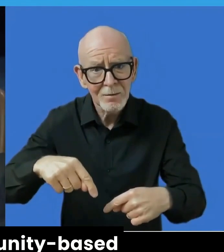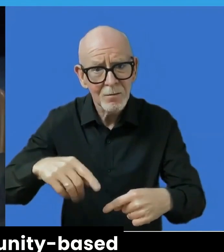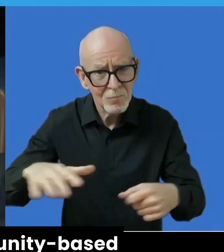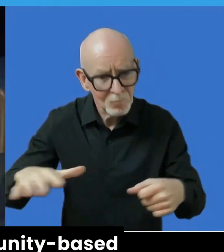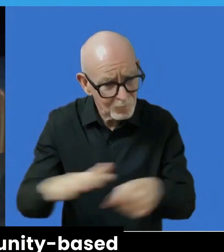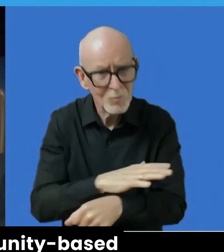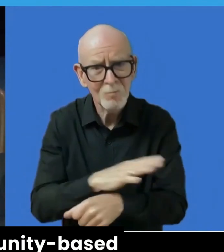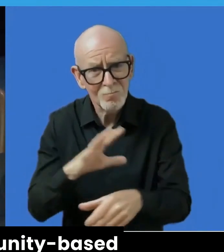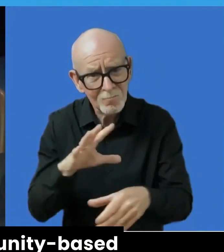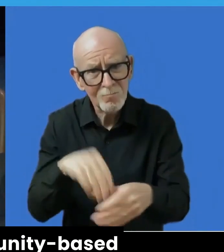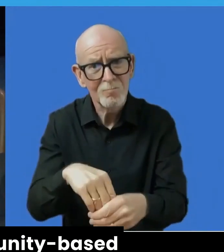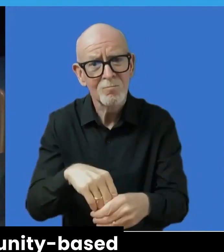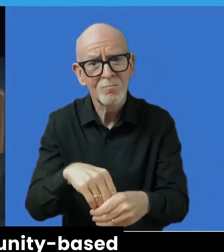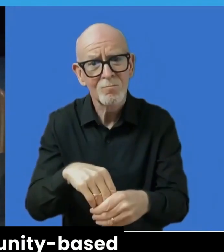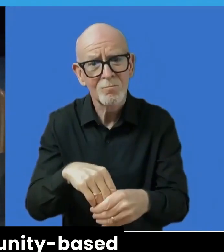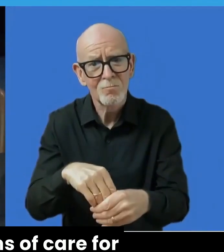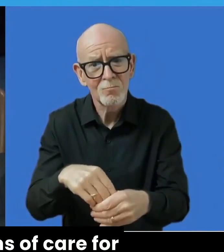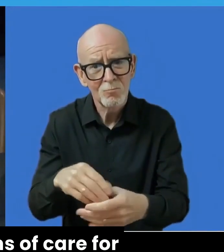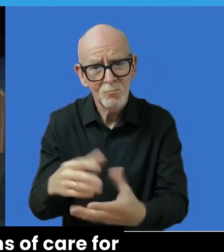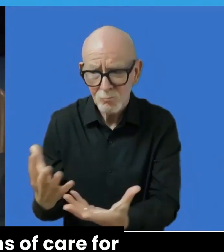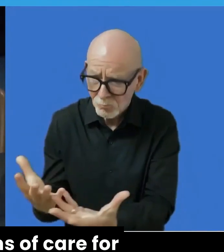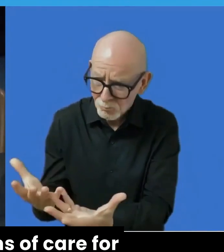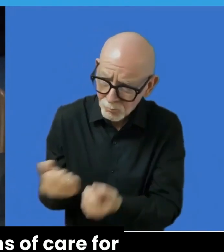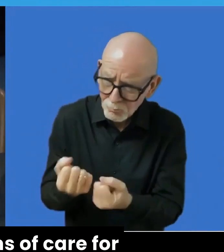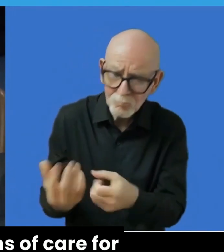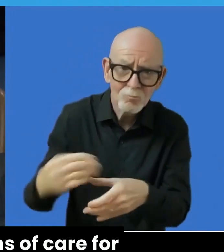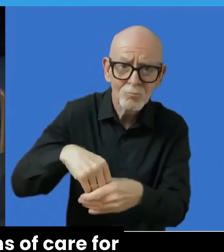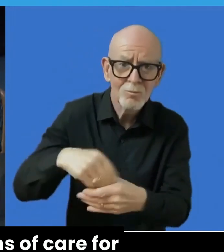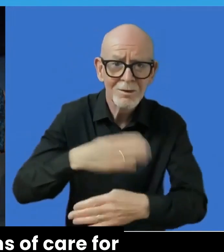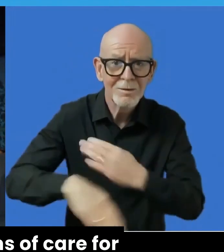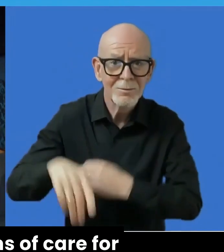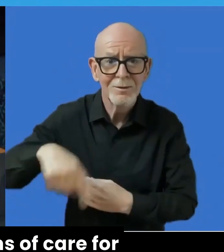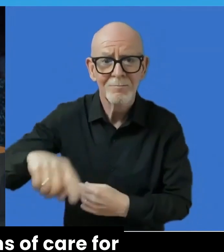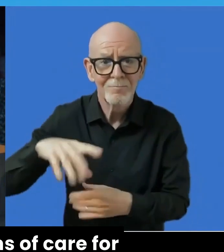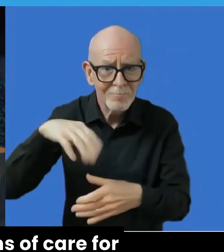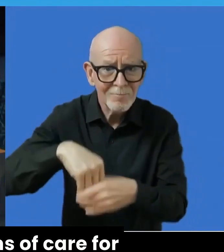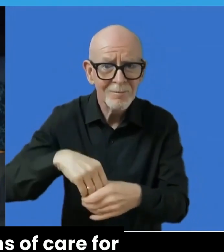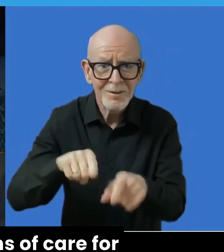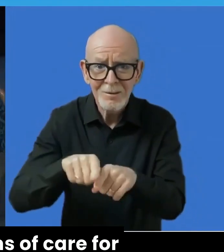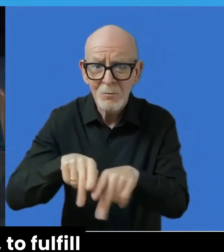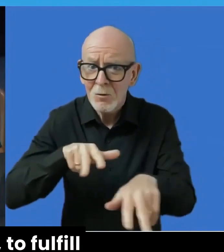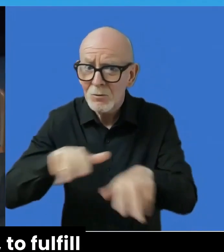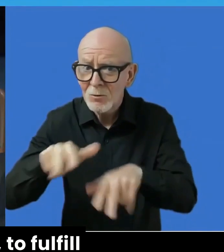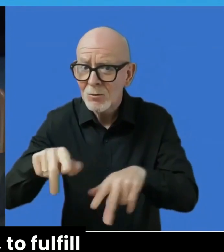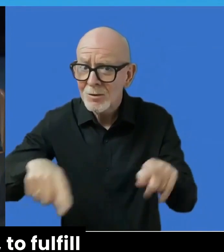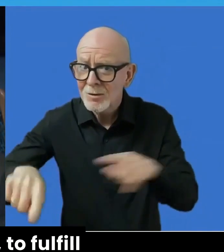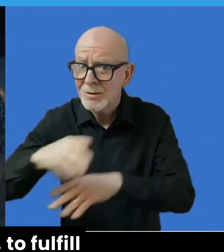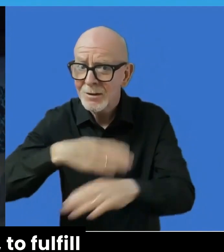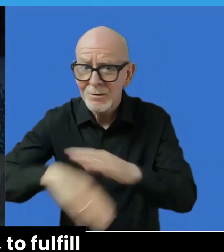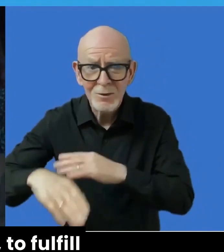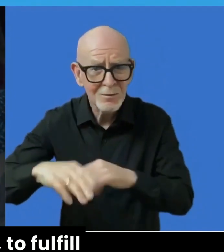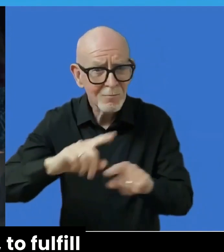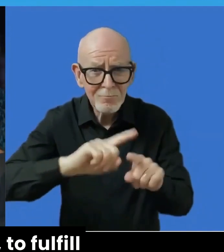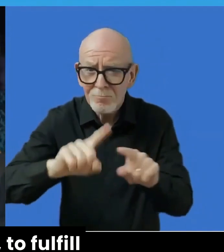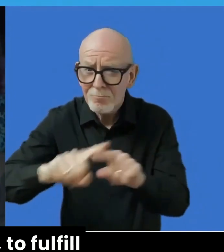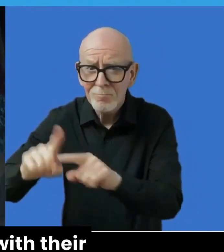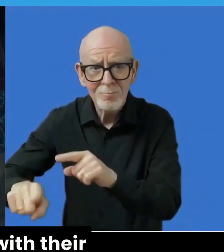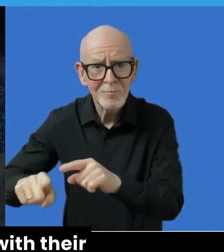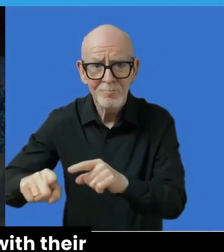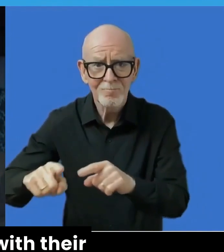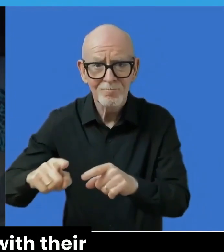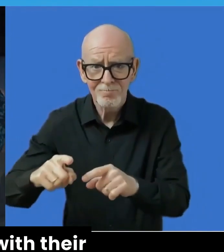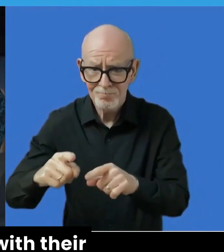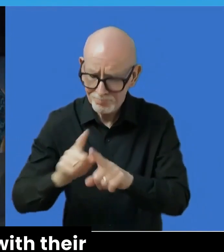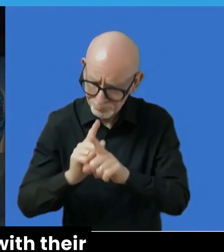establish inclusive, accessible, community-based services. To transform systems of care for children with disabilities, to fulfill